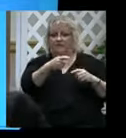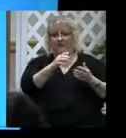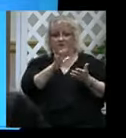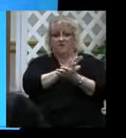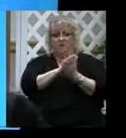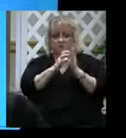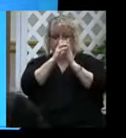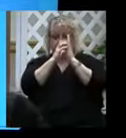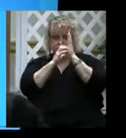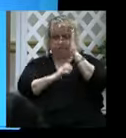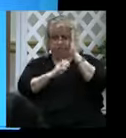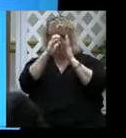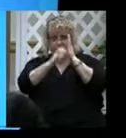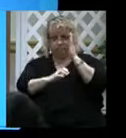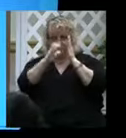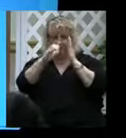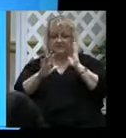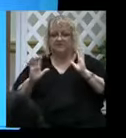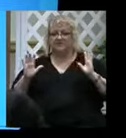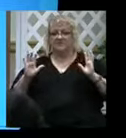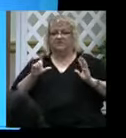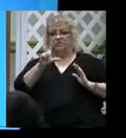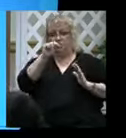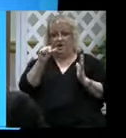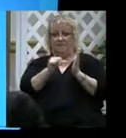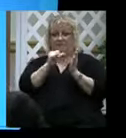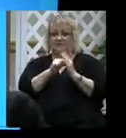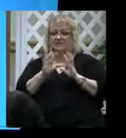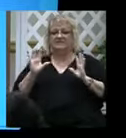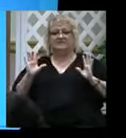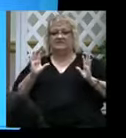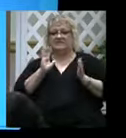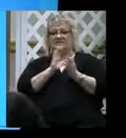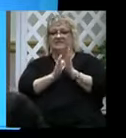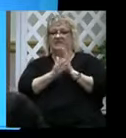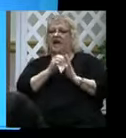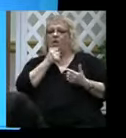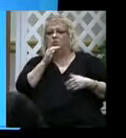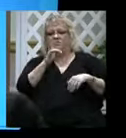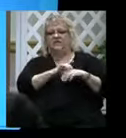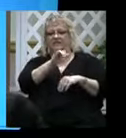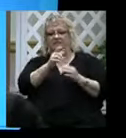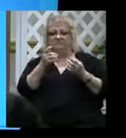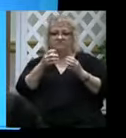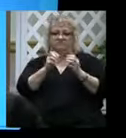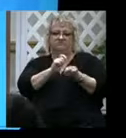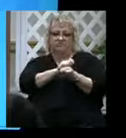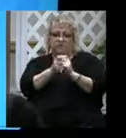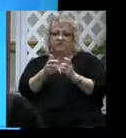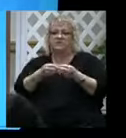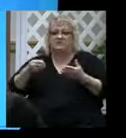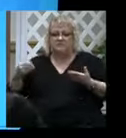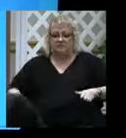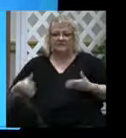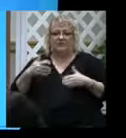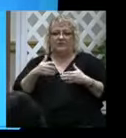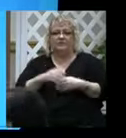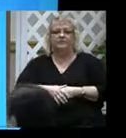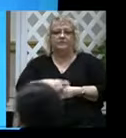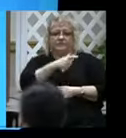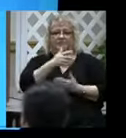because that's usually the case. No one wants to touch a 20-page document. So for translation. So this is just a quick, simple table that you